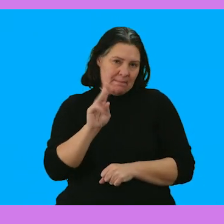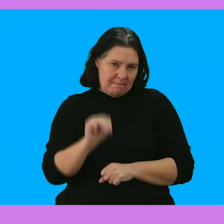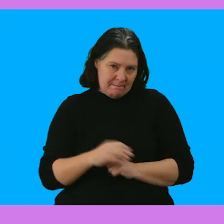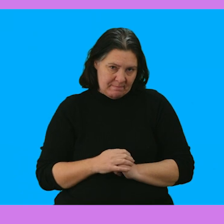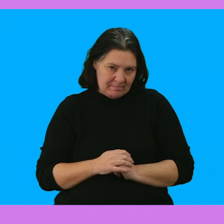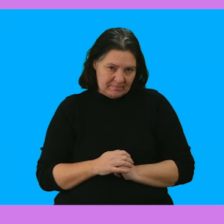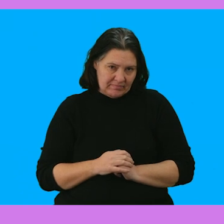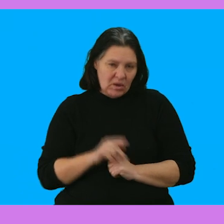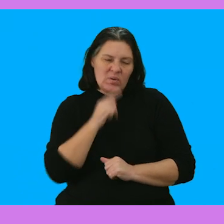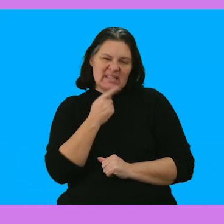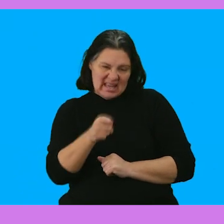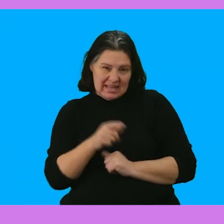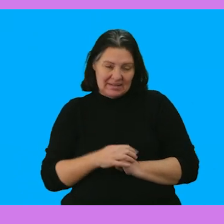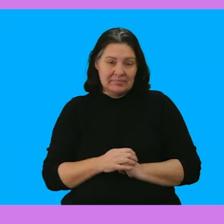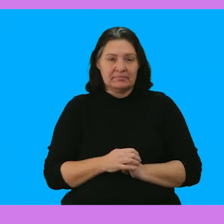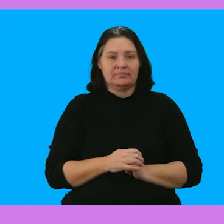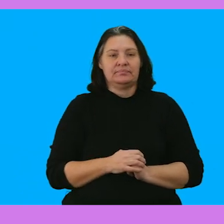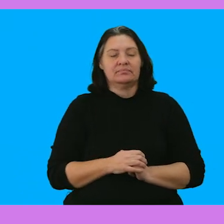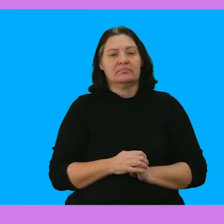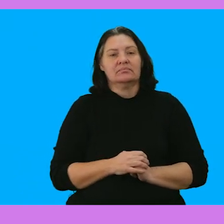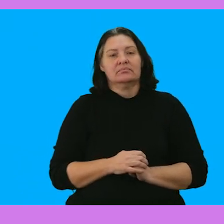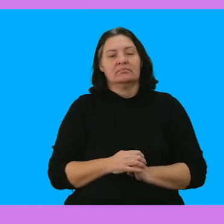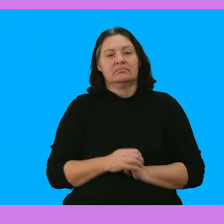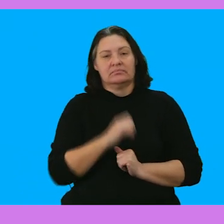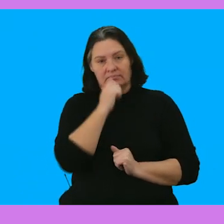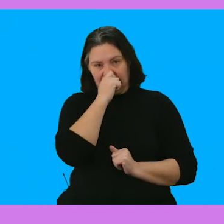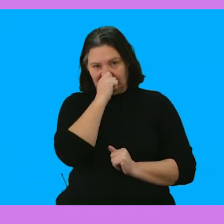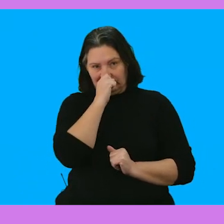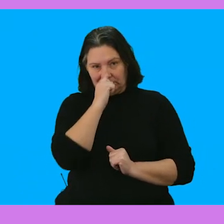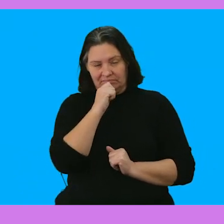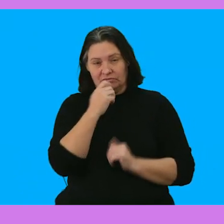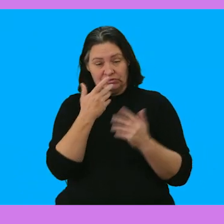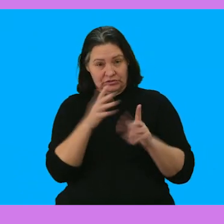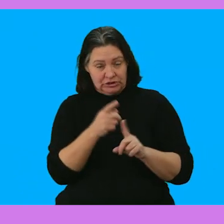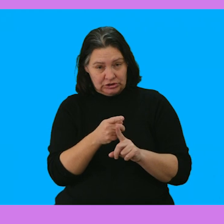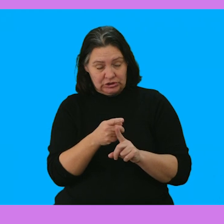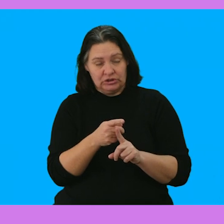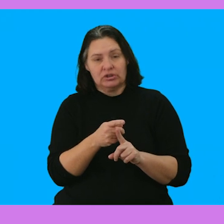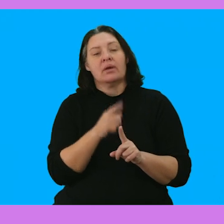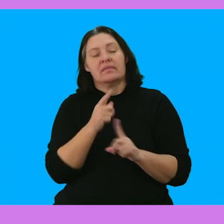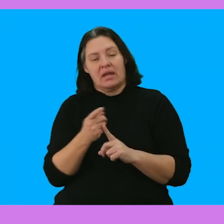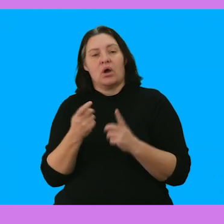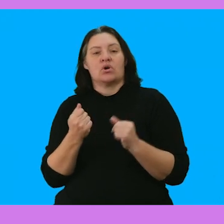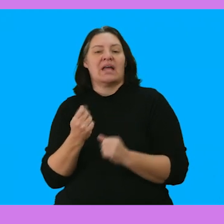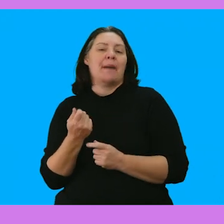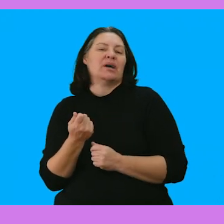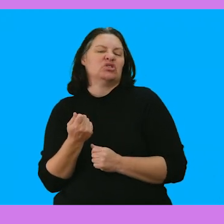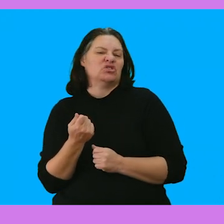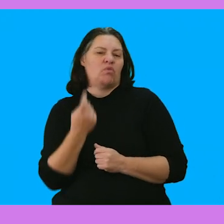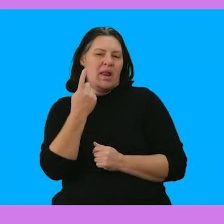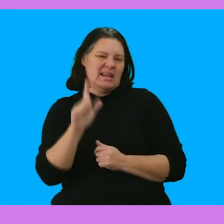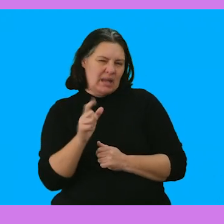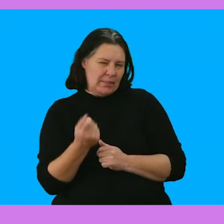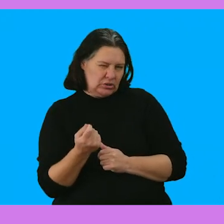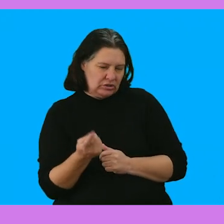100 kilometers. That is basically what we are saying through this. Okay? And thereafter, I'll multiply it by my cost